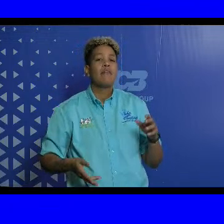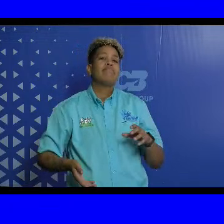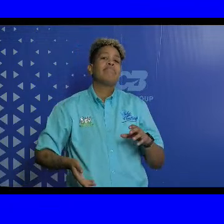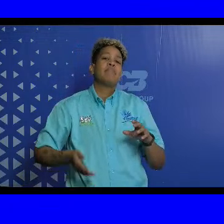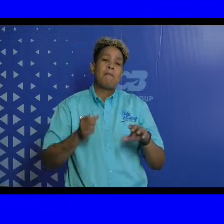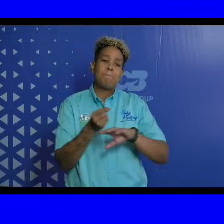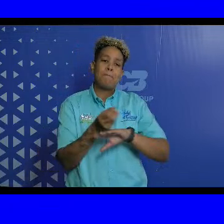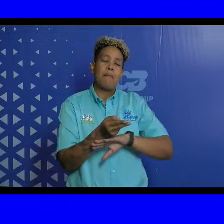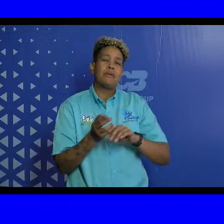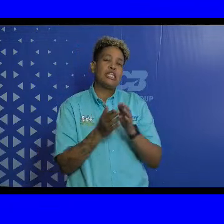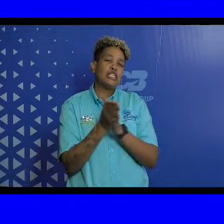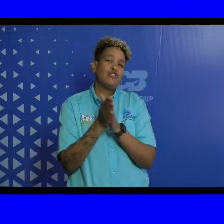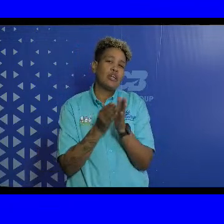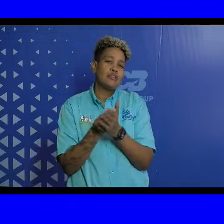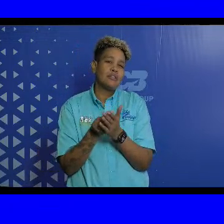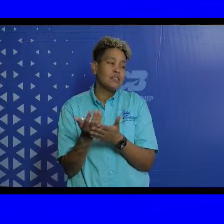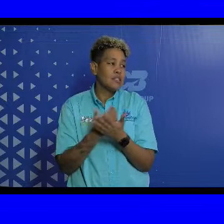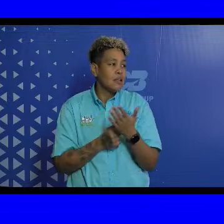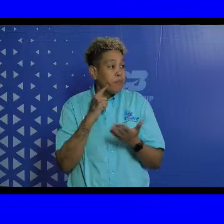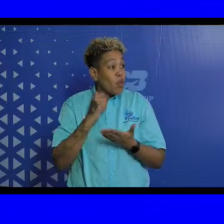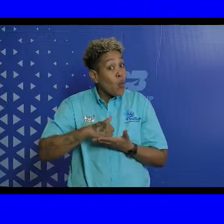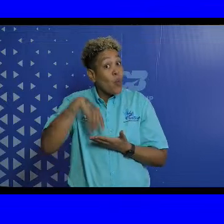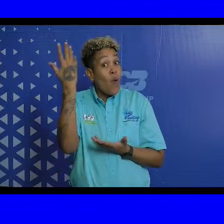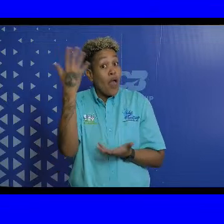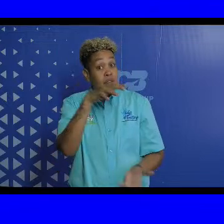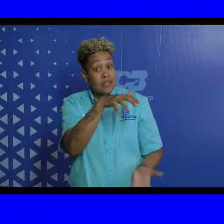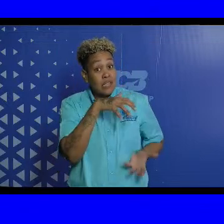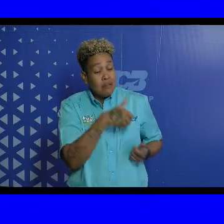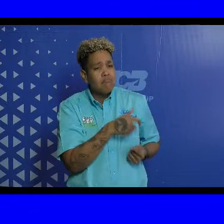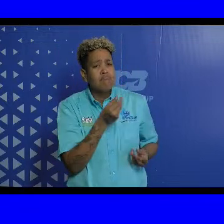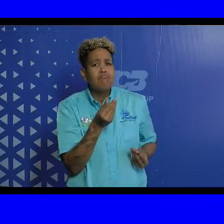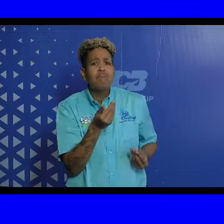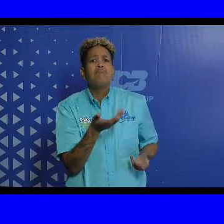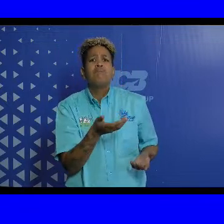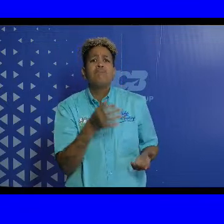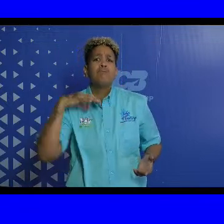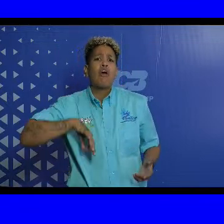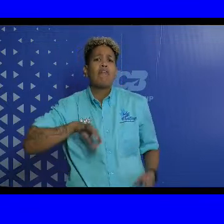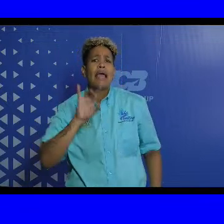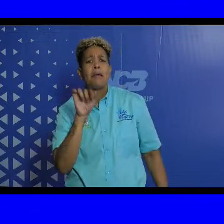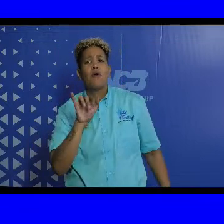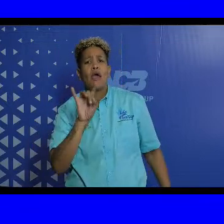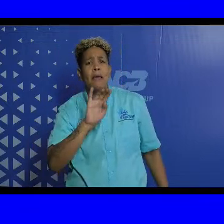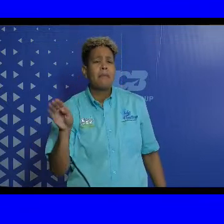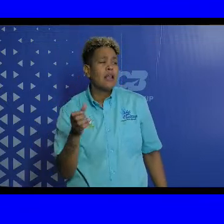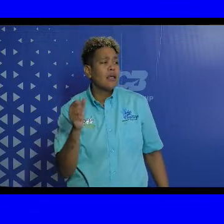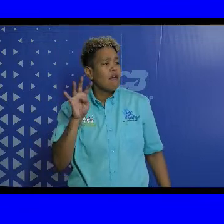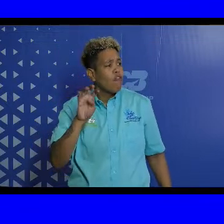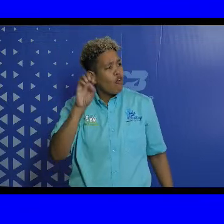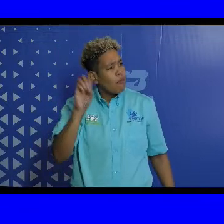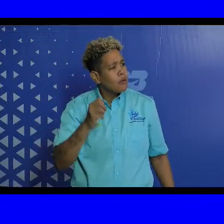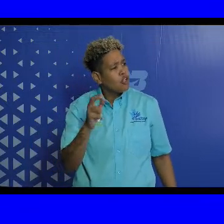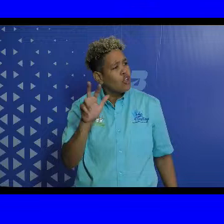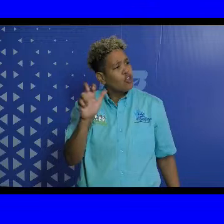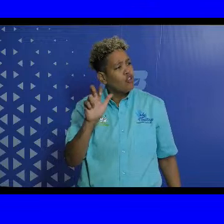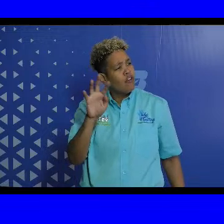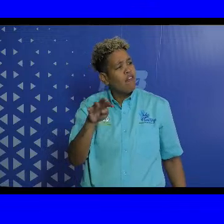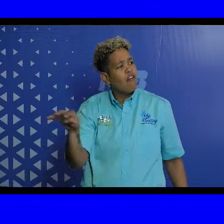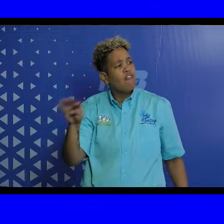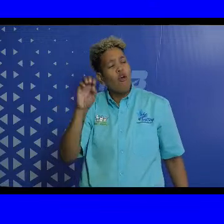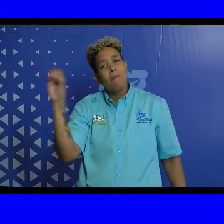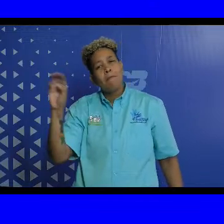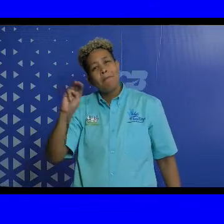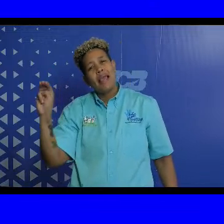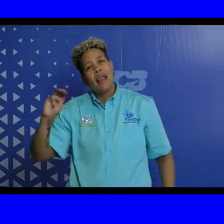income. The wealth segment generated operating profit of 8.8 billion, a 4% or 344